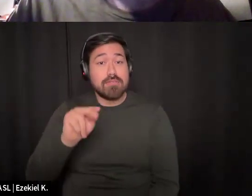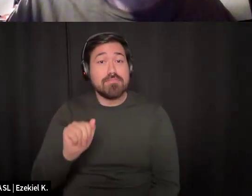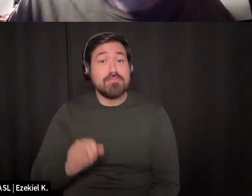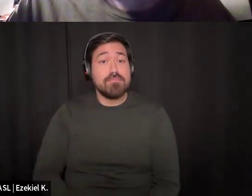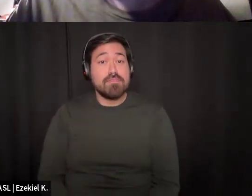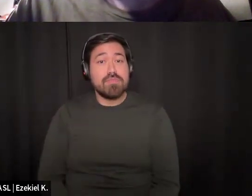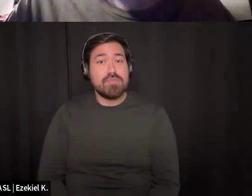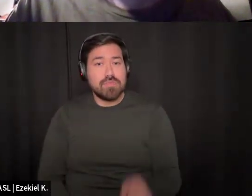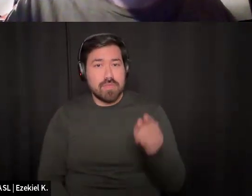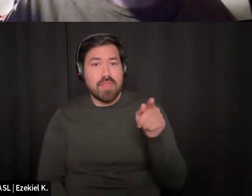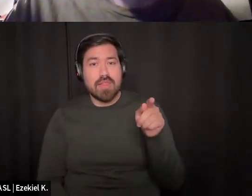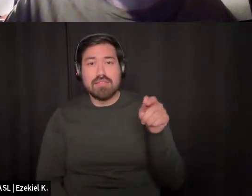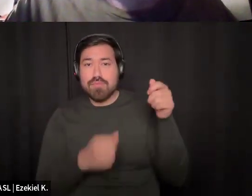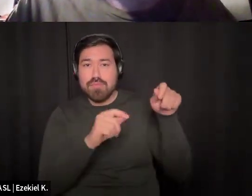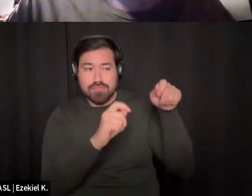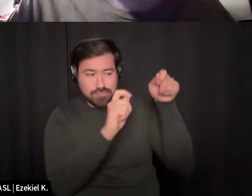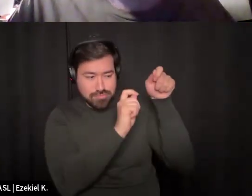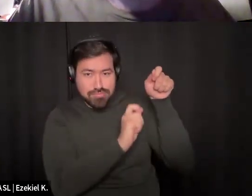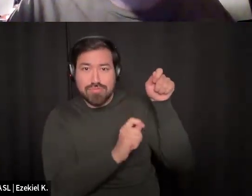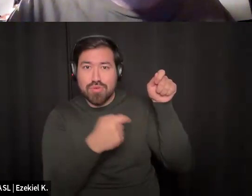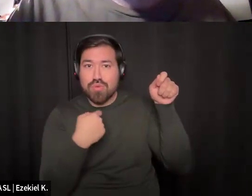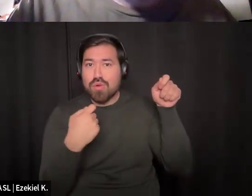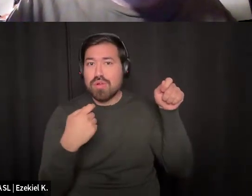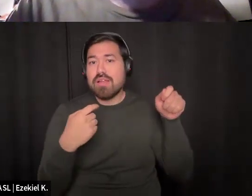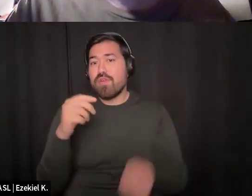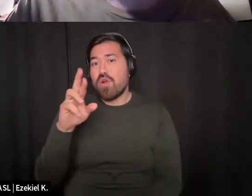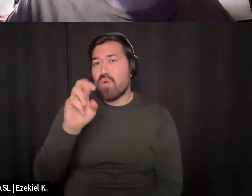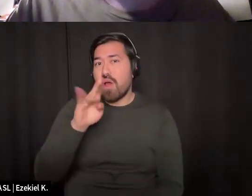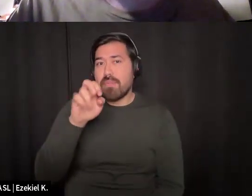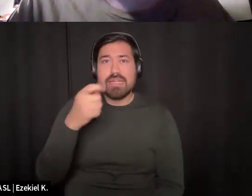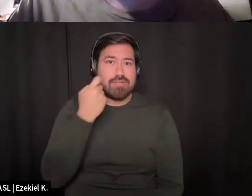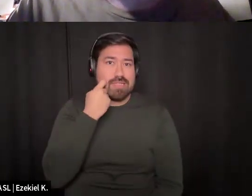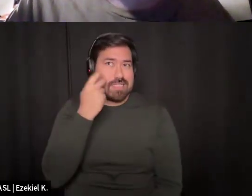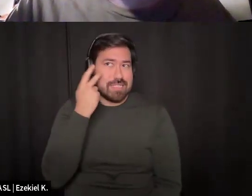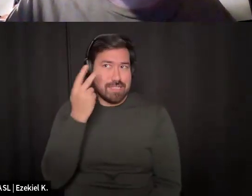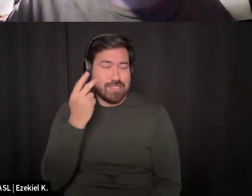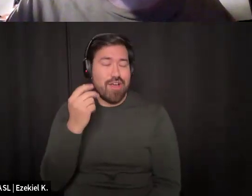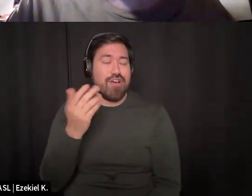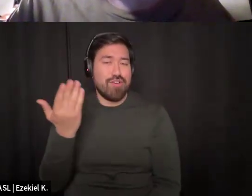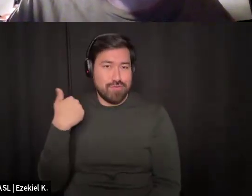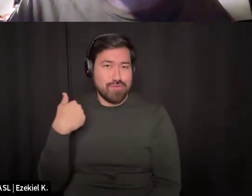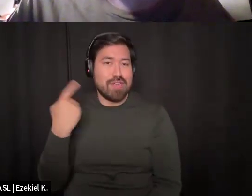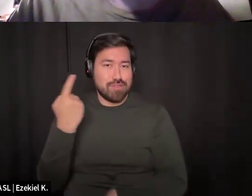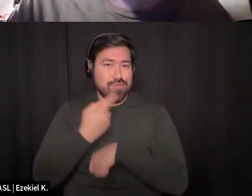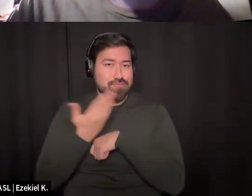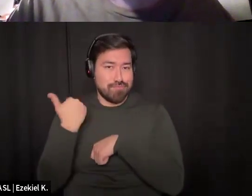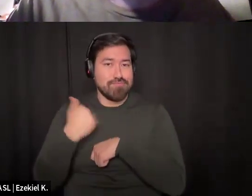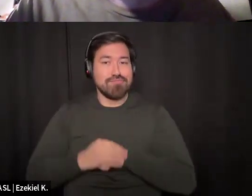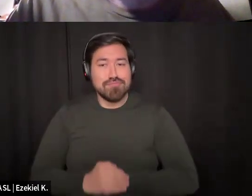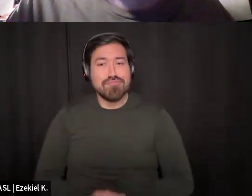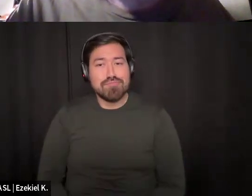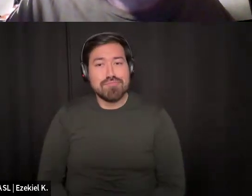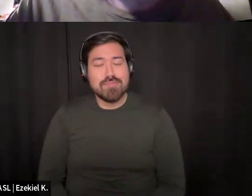You said that, and this is a poem I wrote about a robin I saw the other day, actually. So I